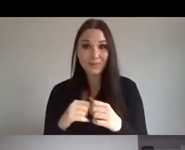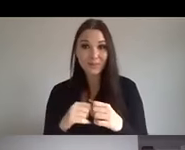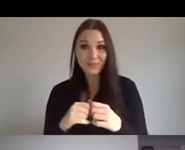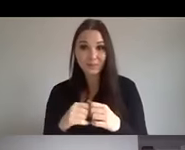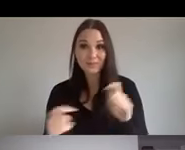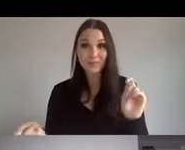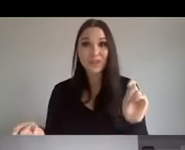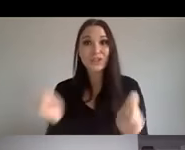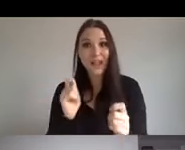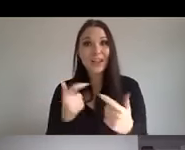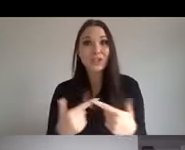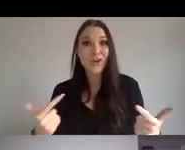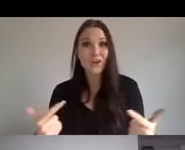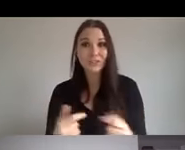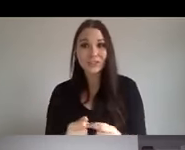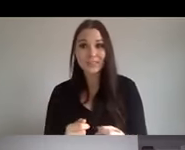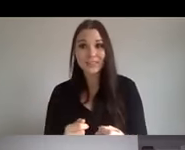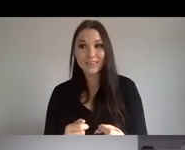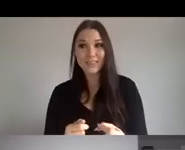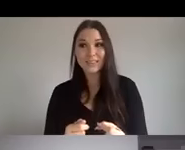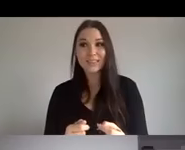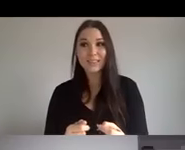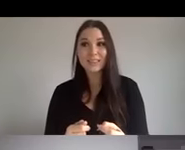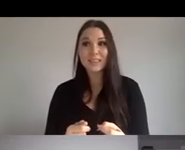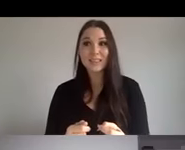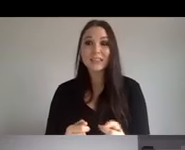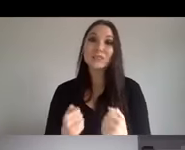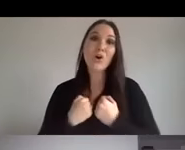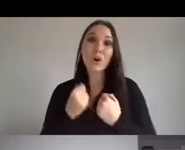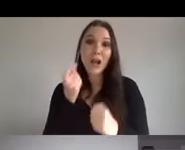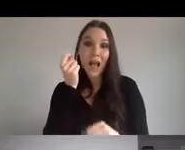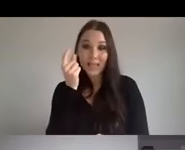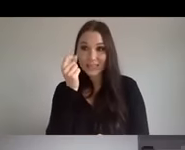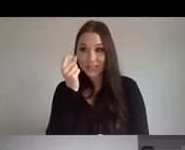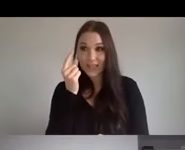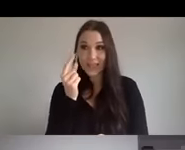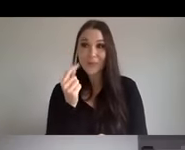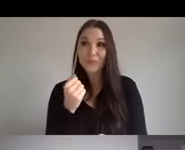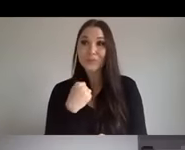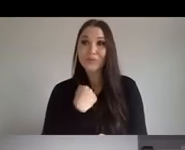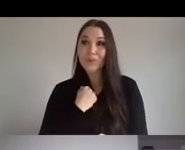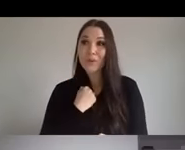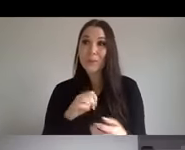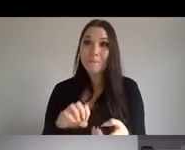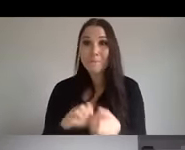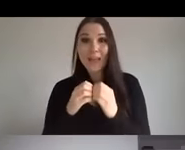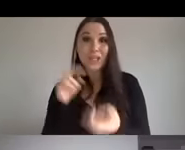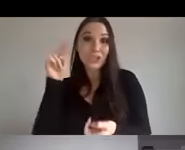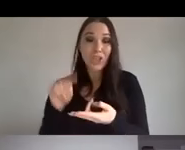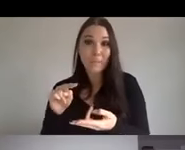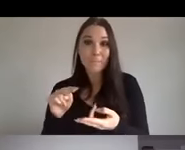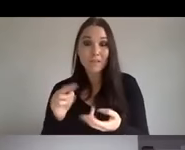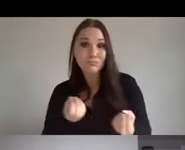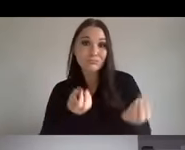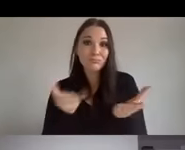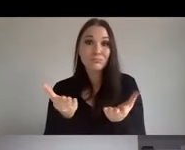lot. And as you can imagine, RFID is not on par with the idea of making a cheap and available product,